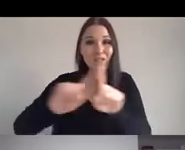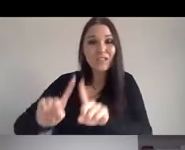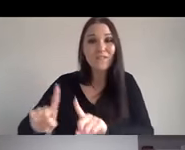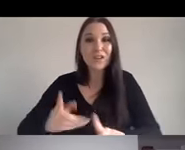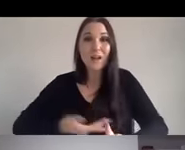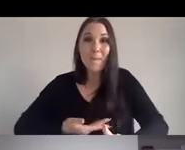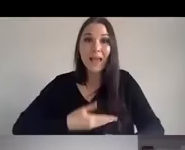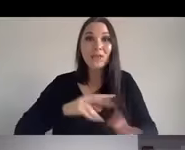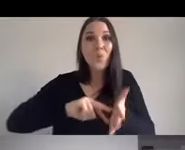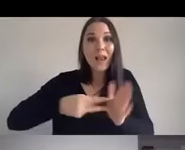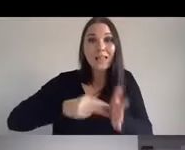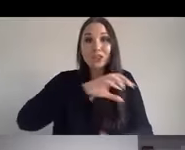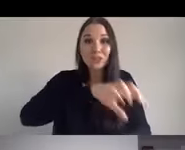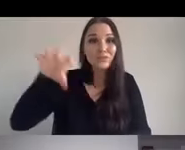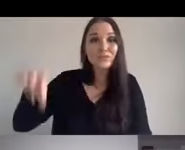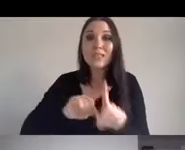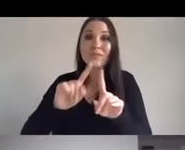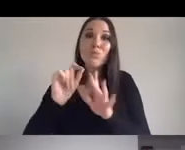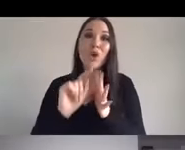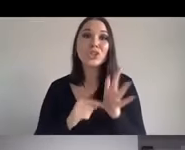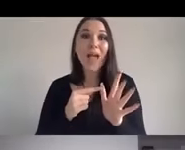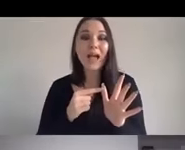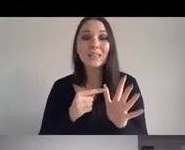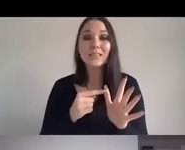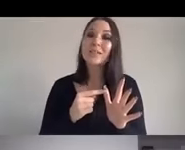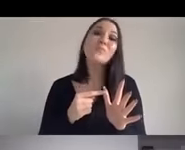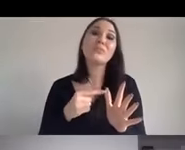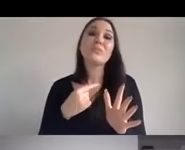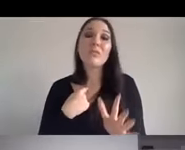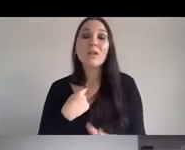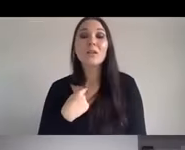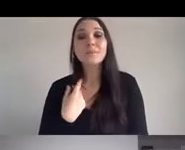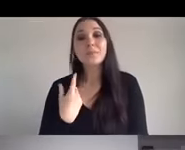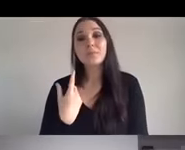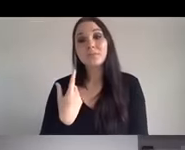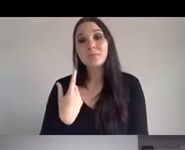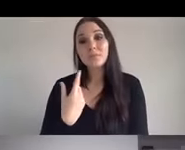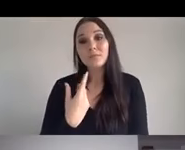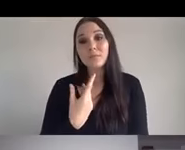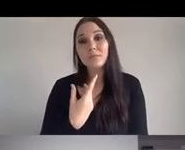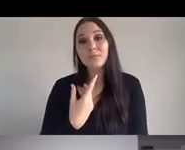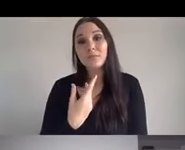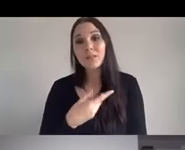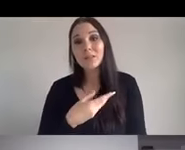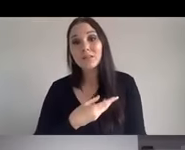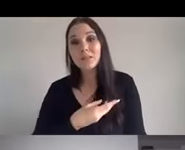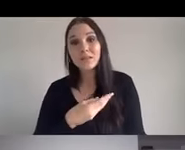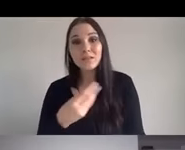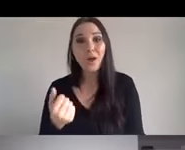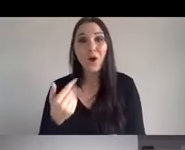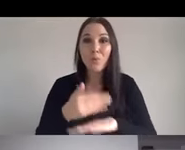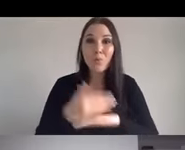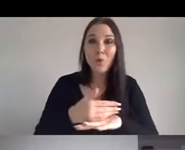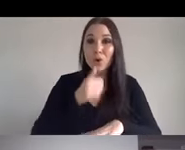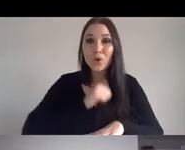lot. If we go to projects, we try really to put really advantages or some core